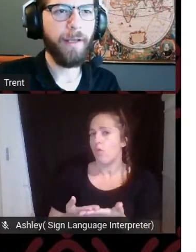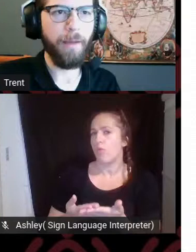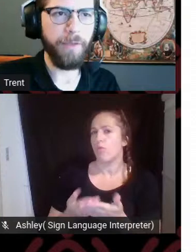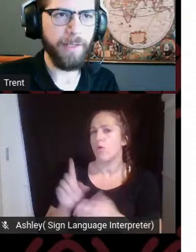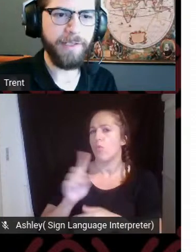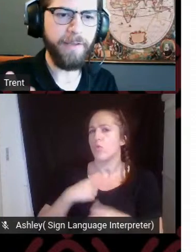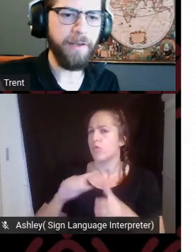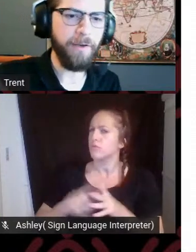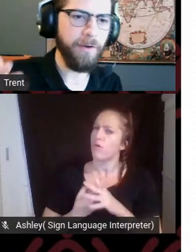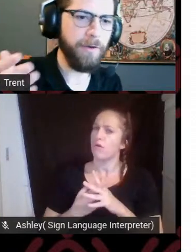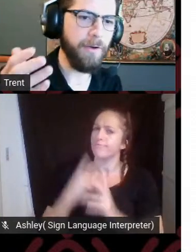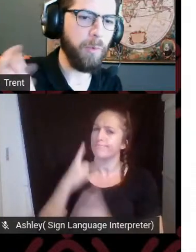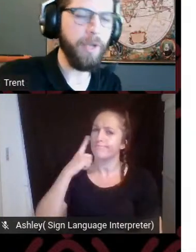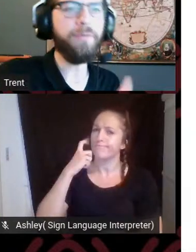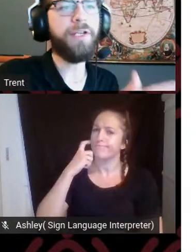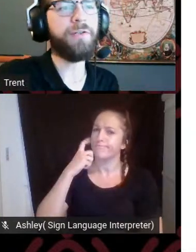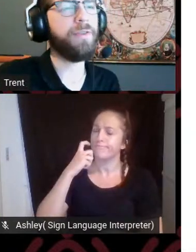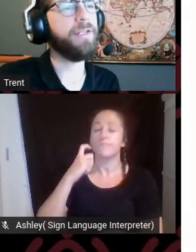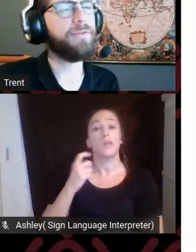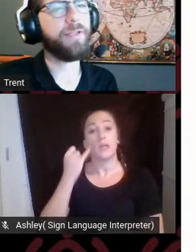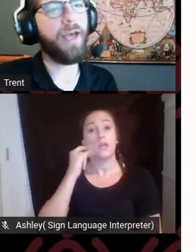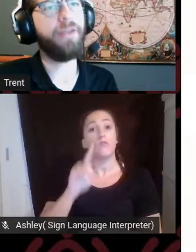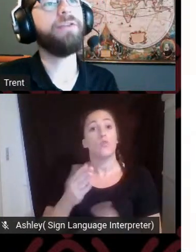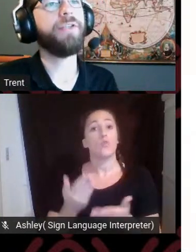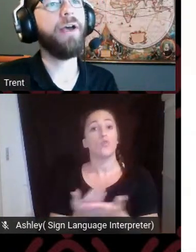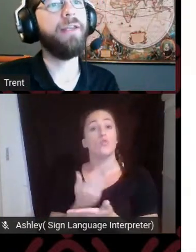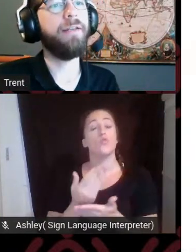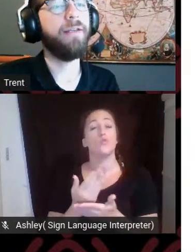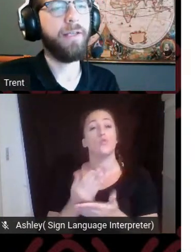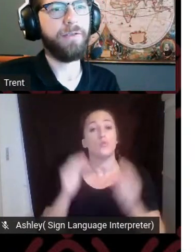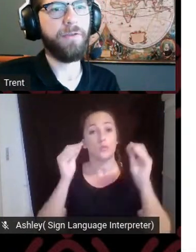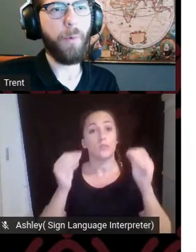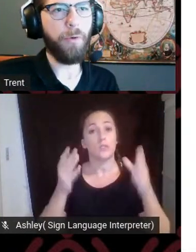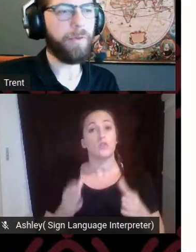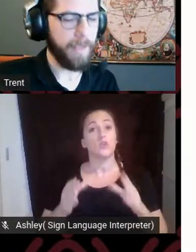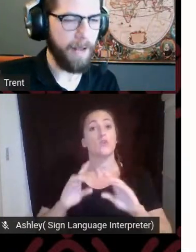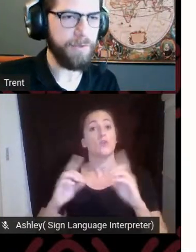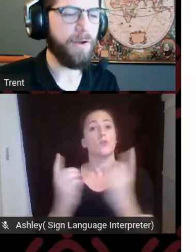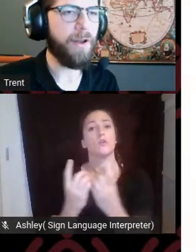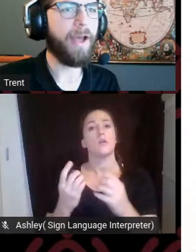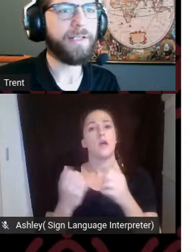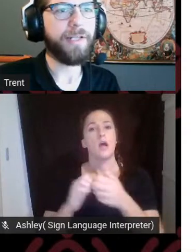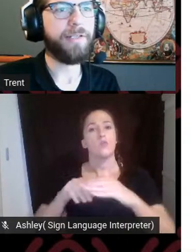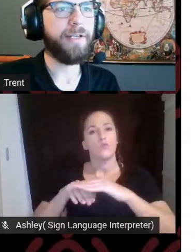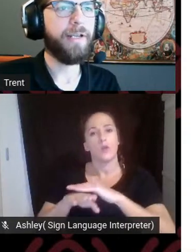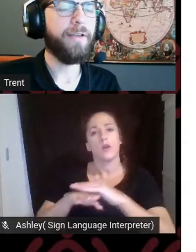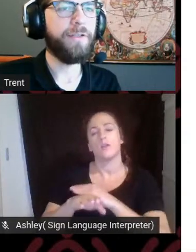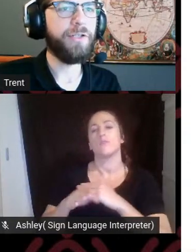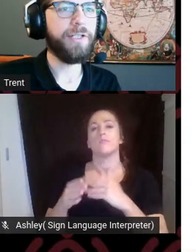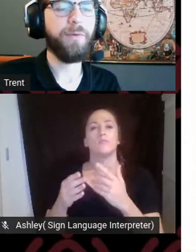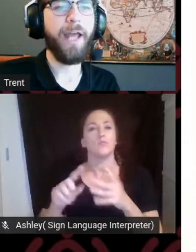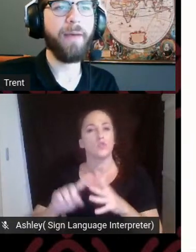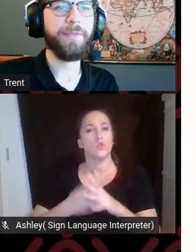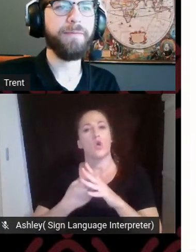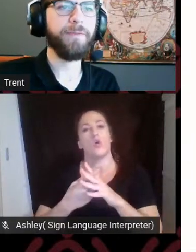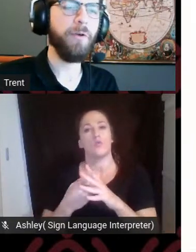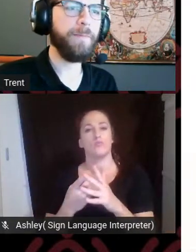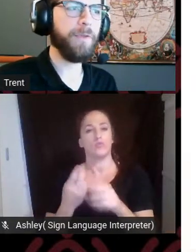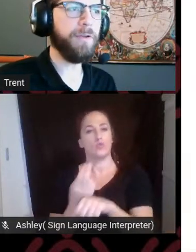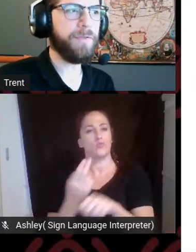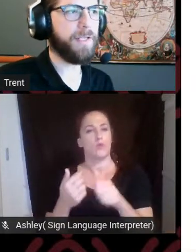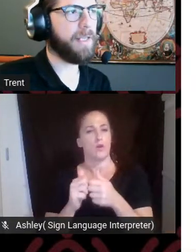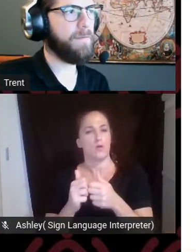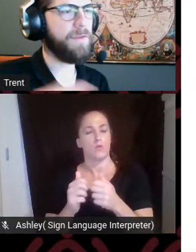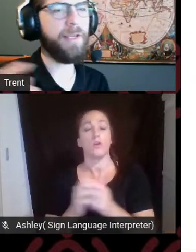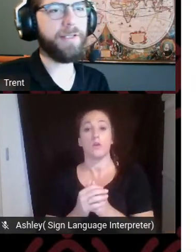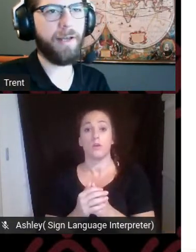begin? Let's say that you're a brand new teacher to the district. How do you sign in to the portal, and how do you start accessing the G Suite apps? So